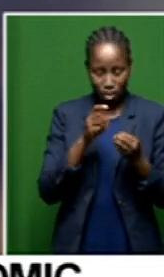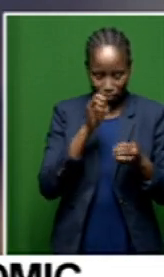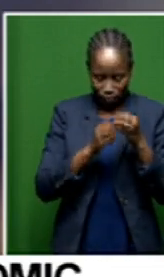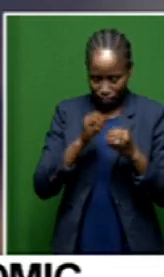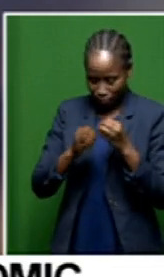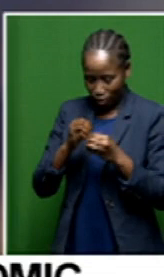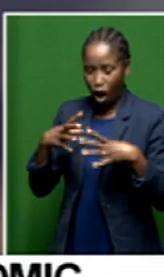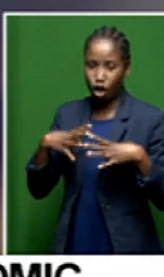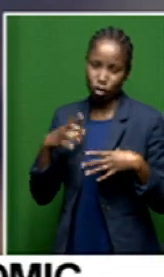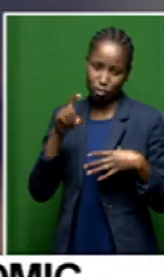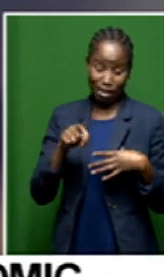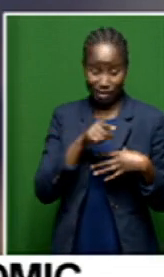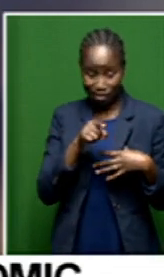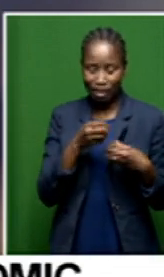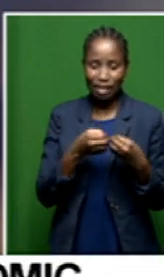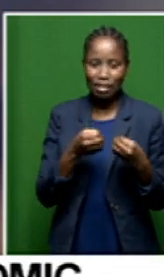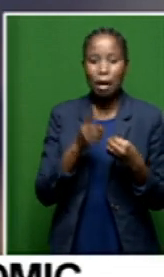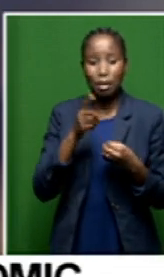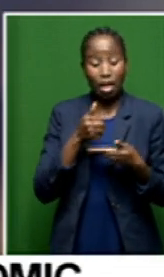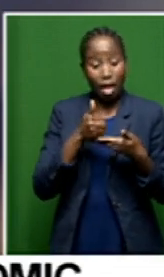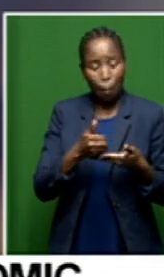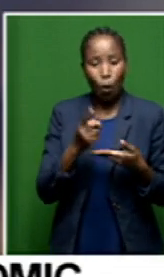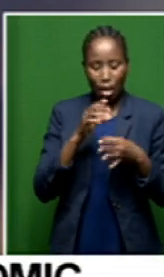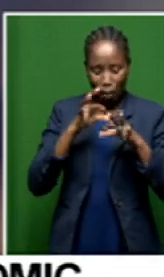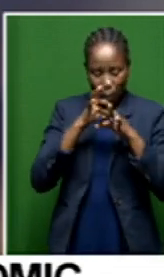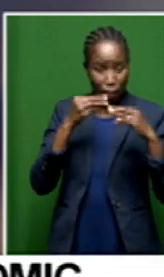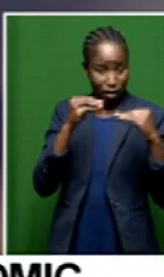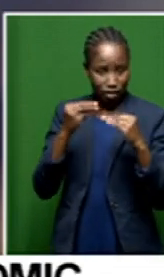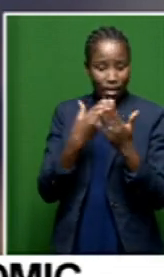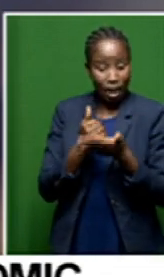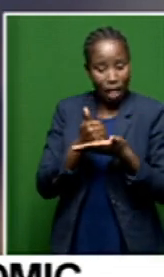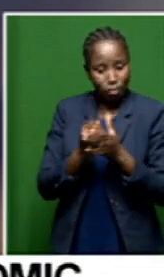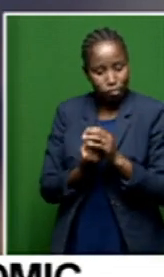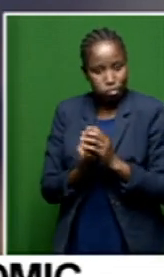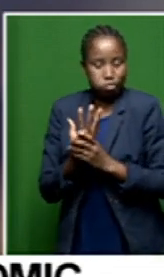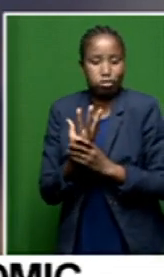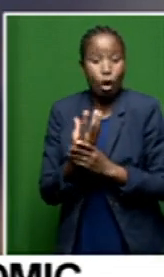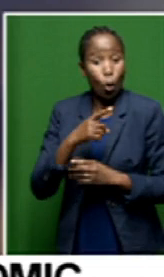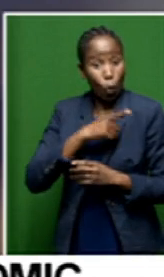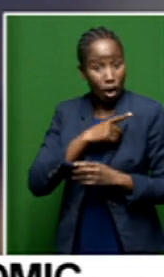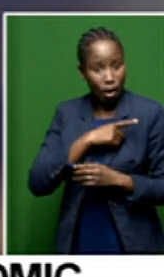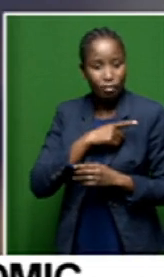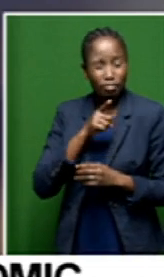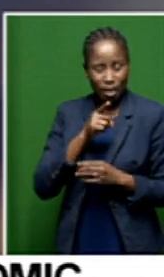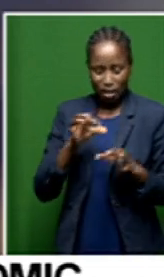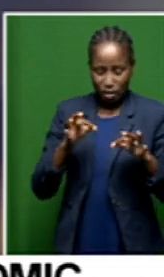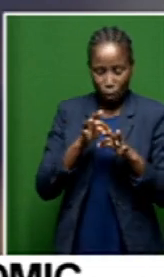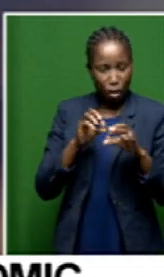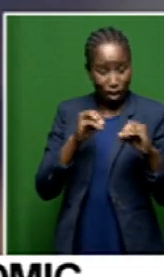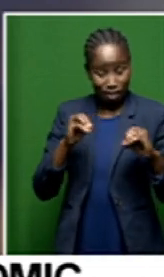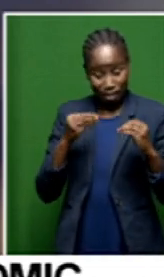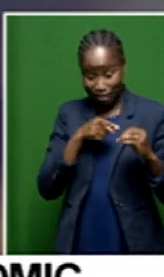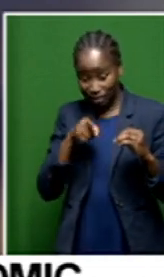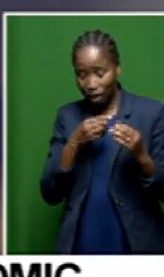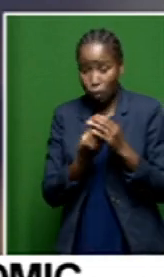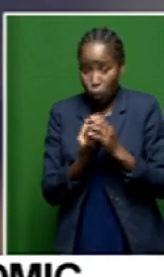the things that are going to ensure that small businesses grow, because we do know that small businesses are the ones that really do employ people as well.